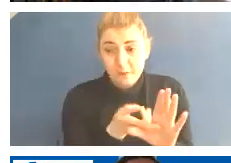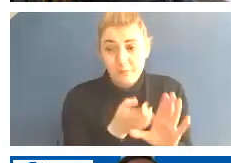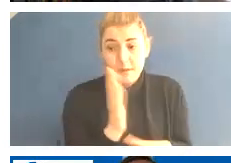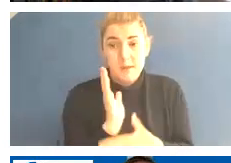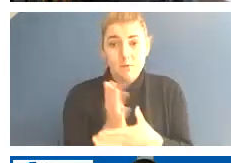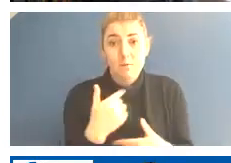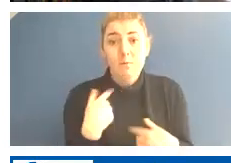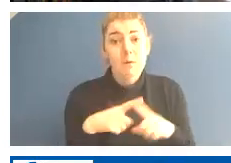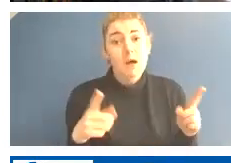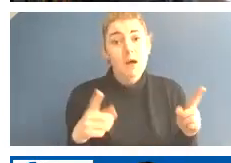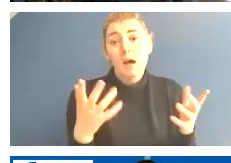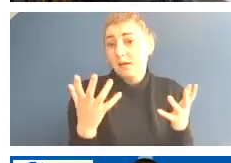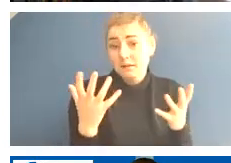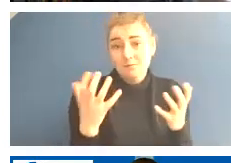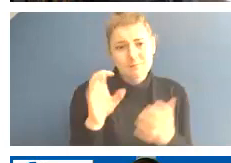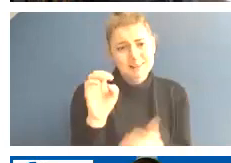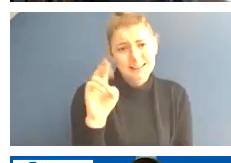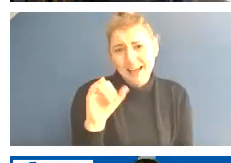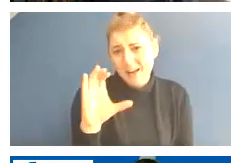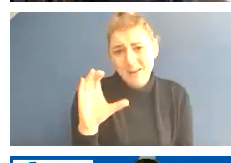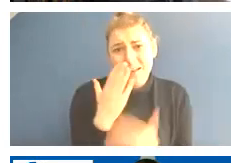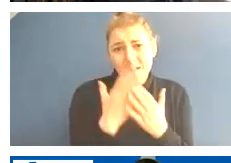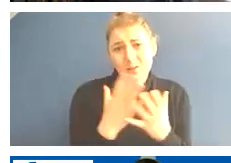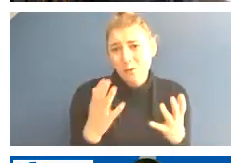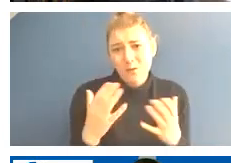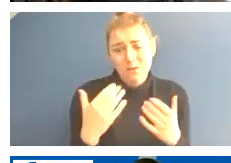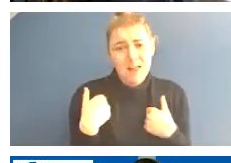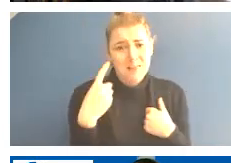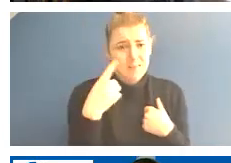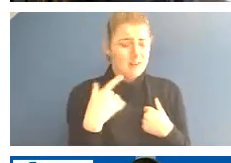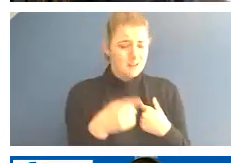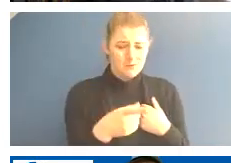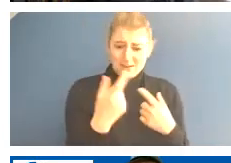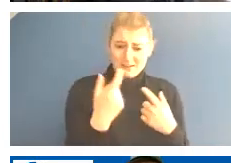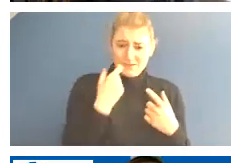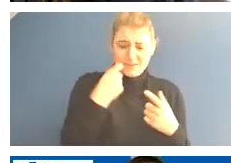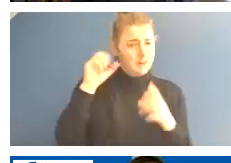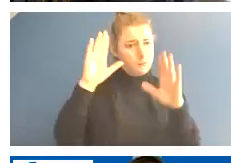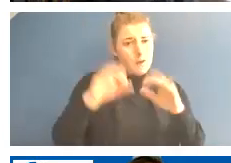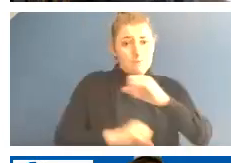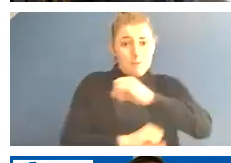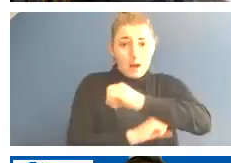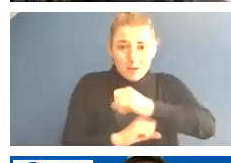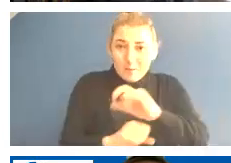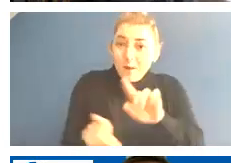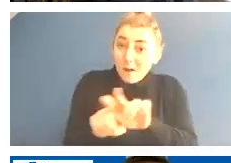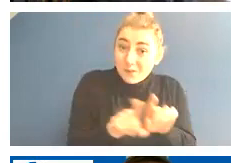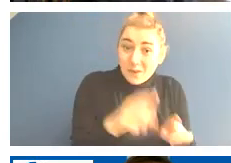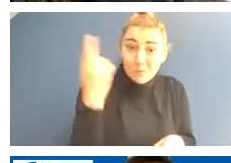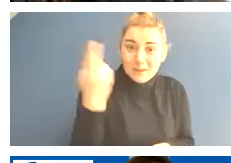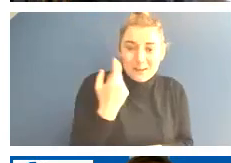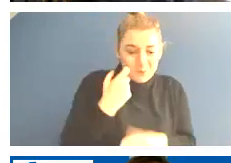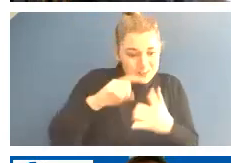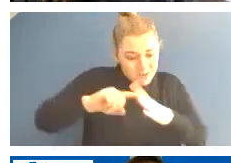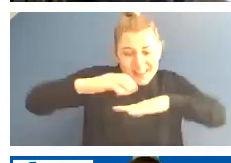But Eric, thank you so much. I feel like you've given us such a great foundation, but I also realize that we're just scratching the